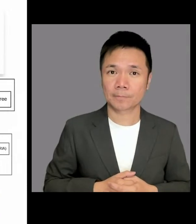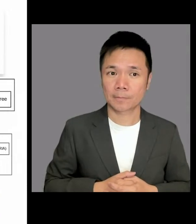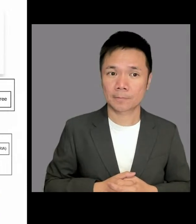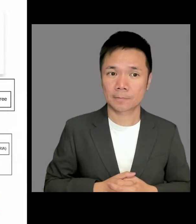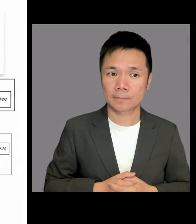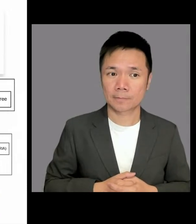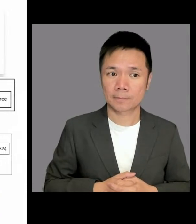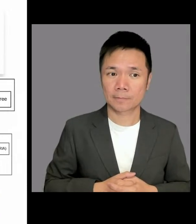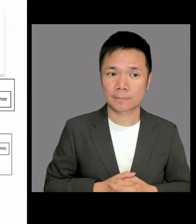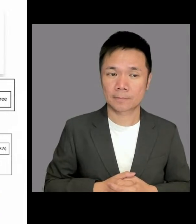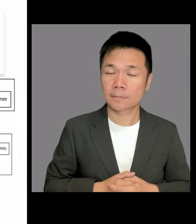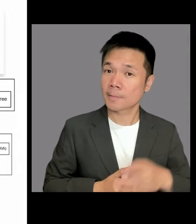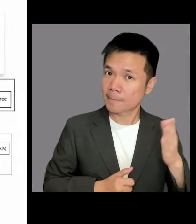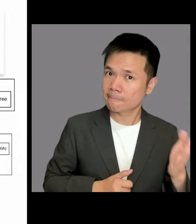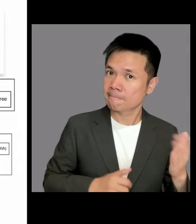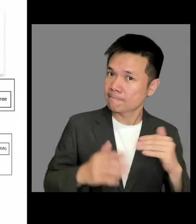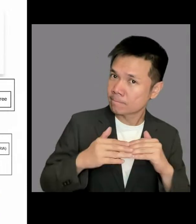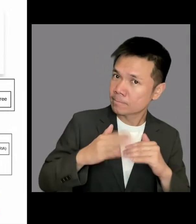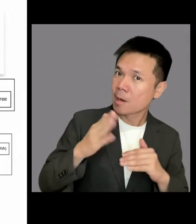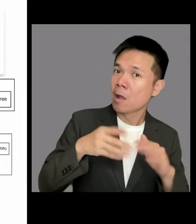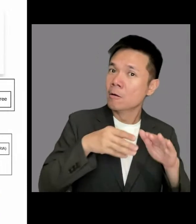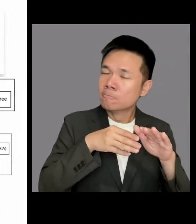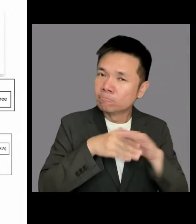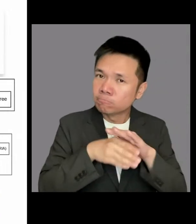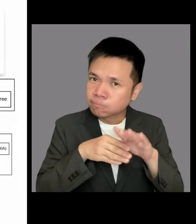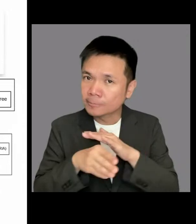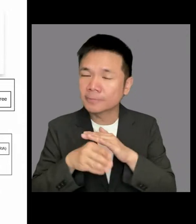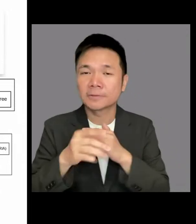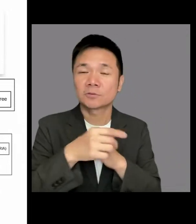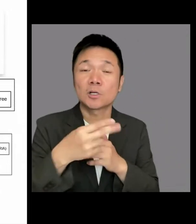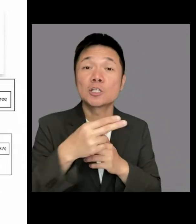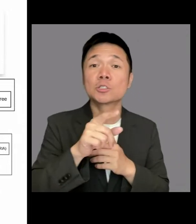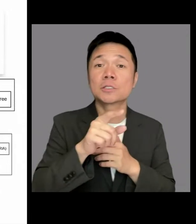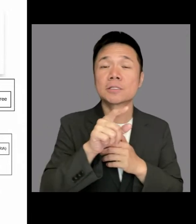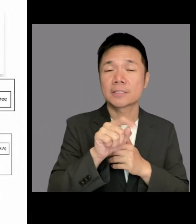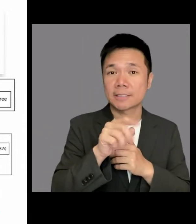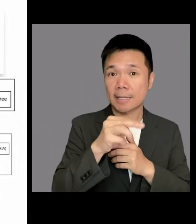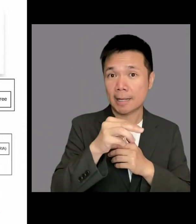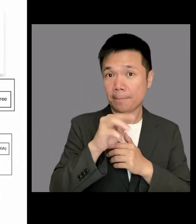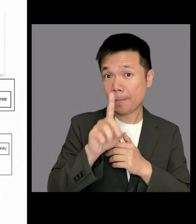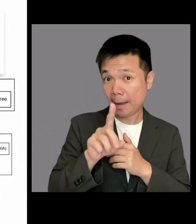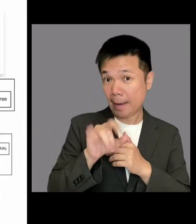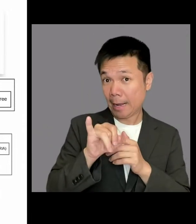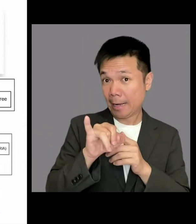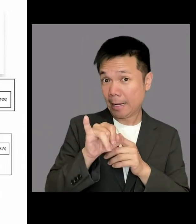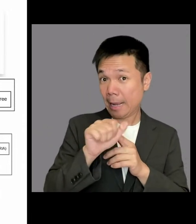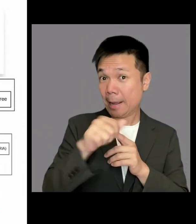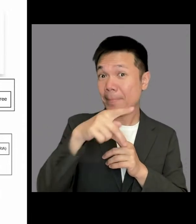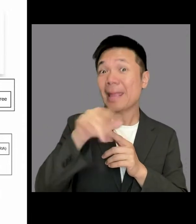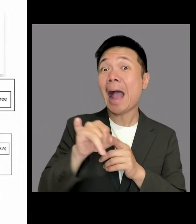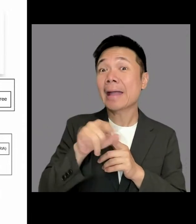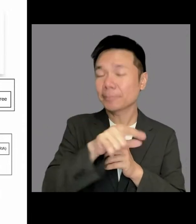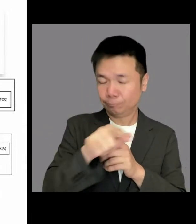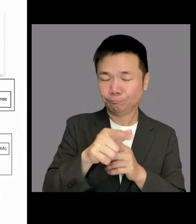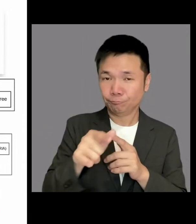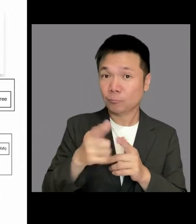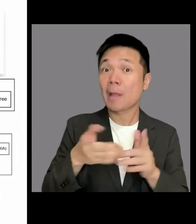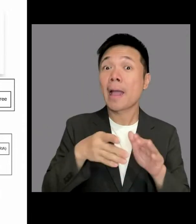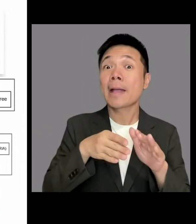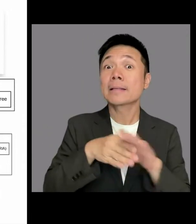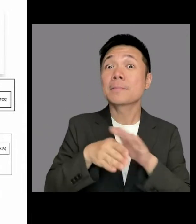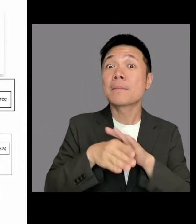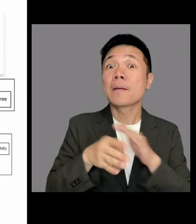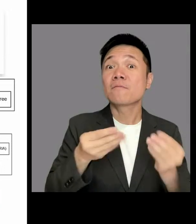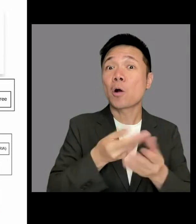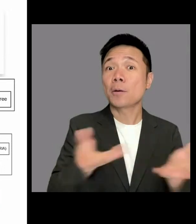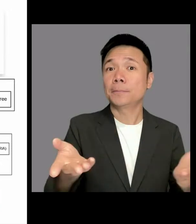what the core accessibility API mappings and what the operating system APIs currently do.